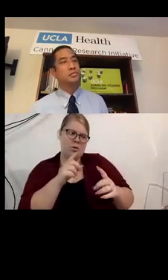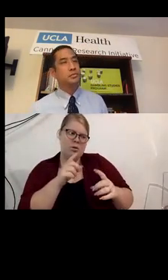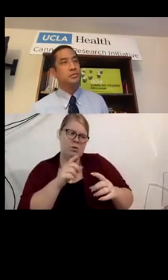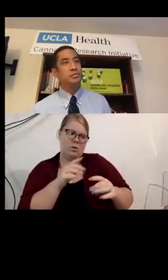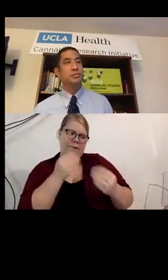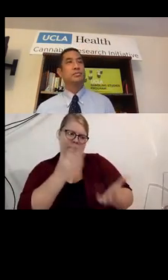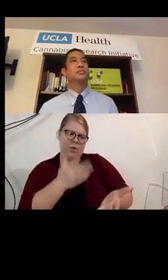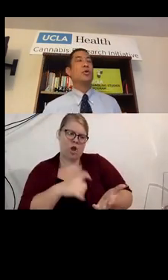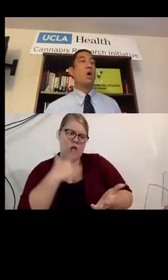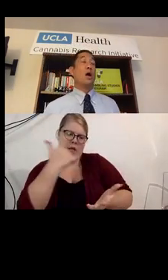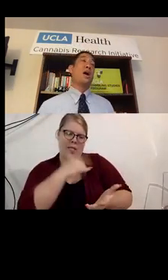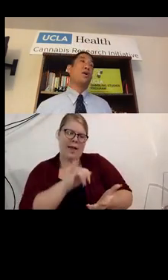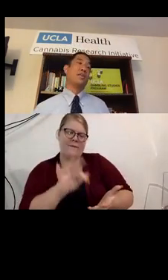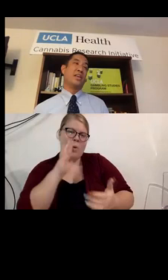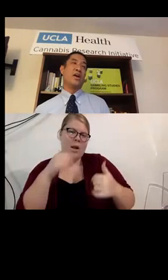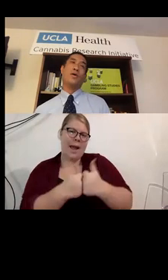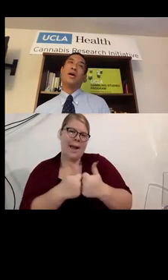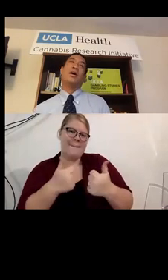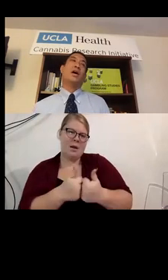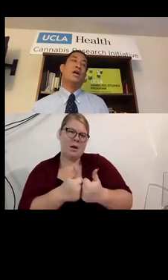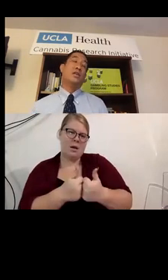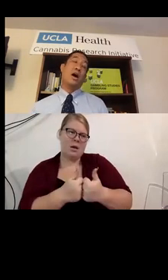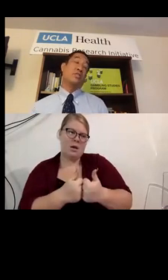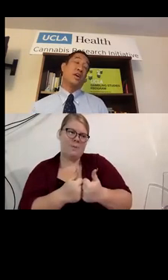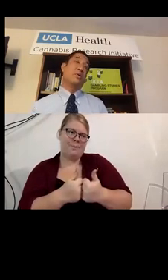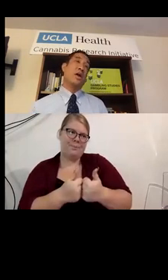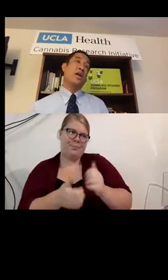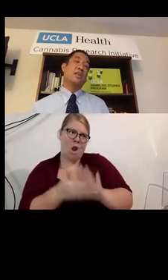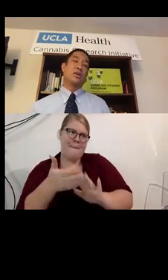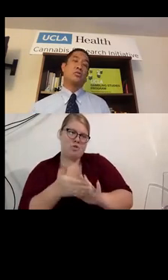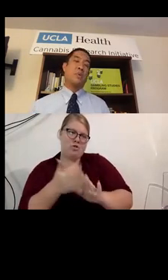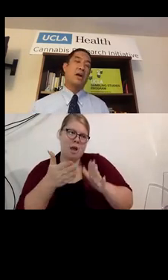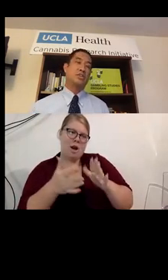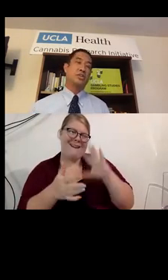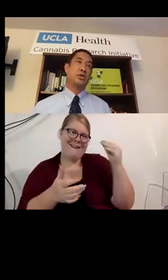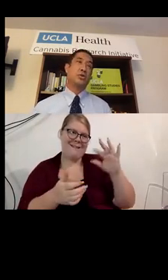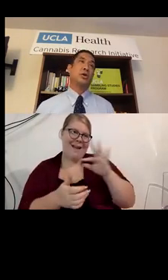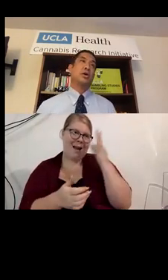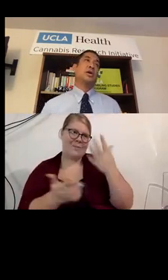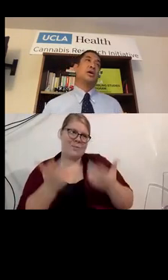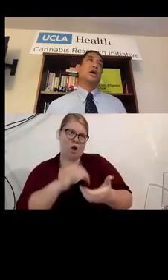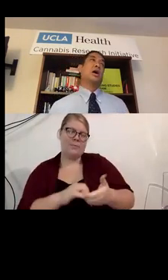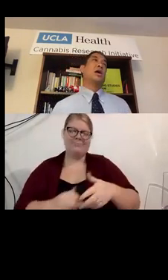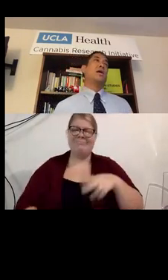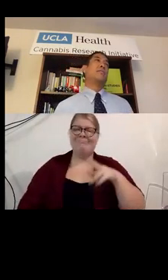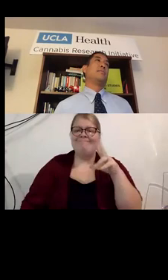cannabis partnership? Wow. You know, not off the top of my head. I think it goes back to